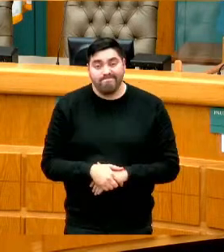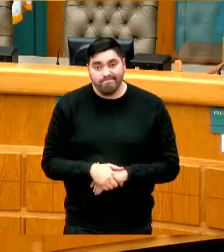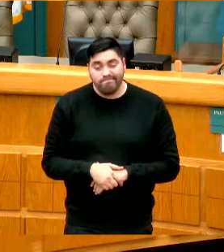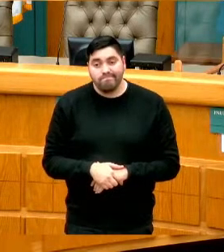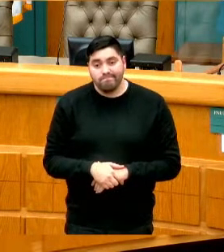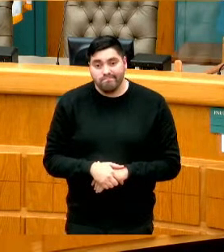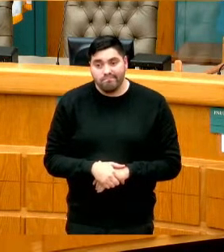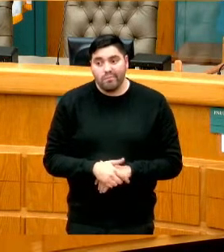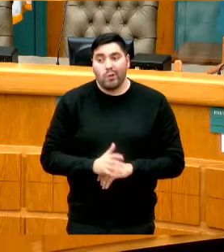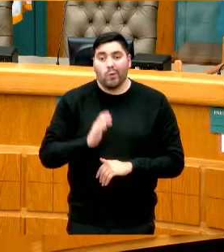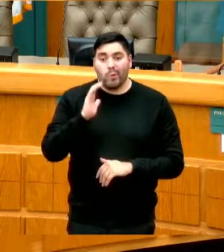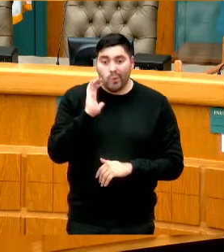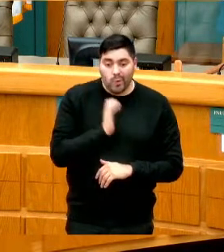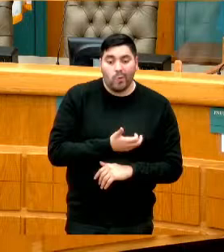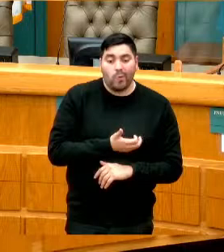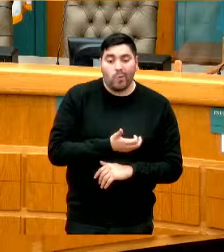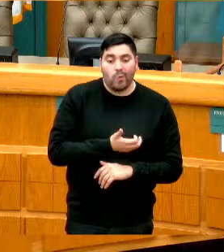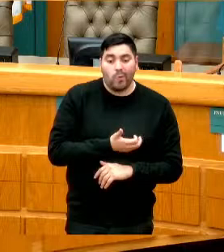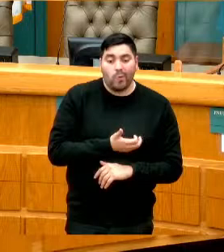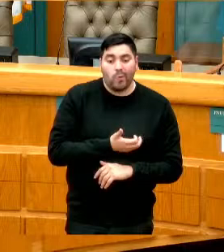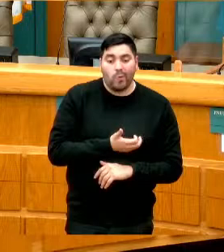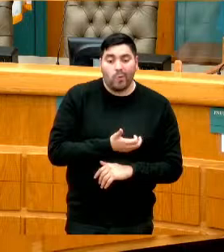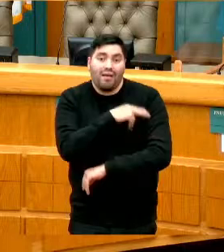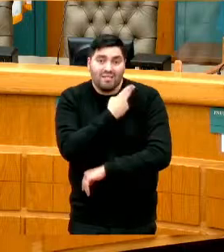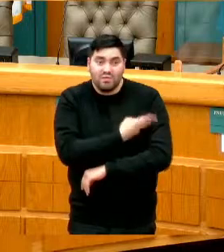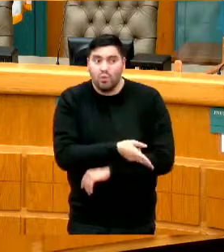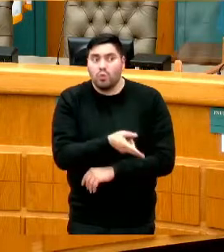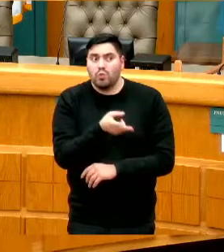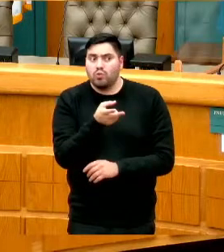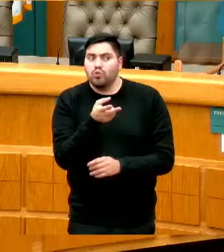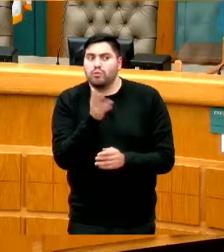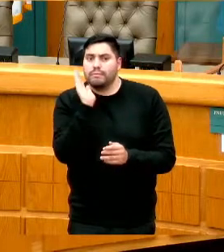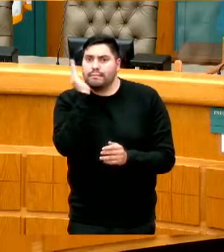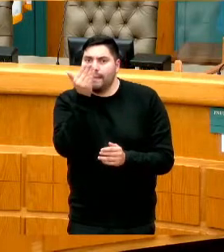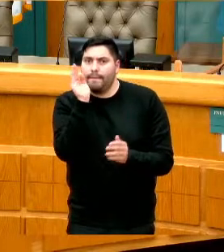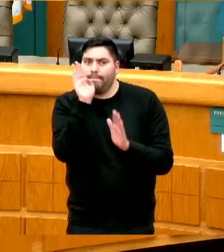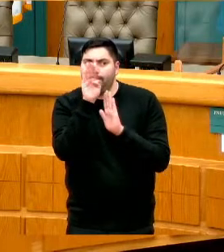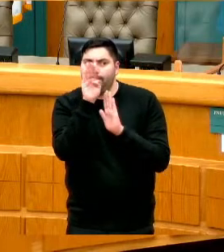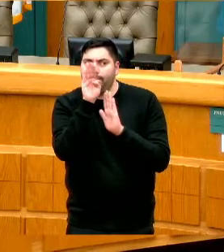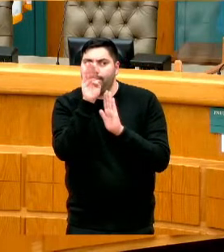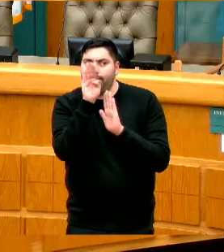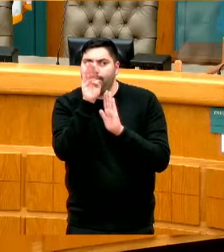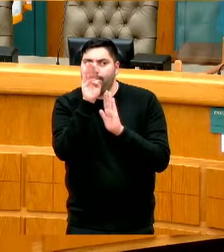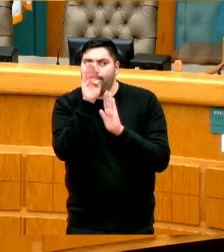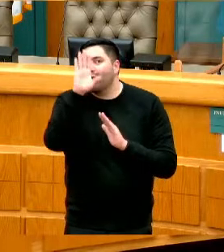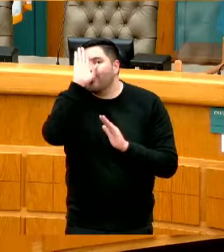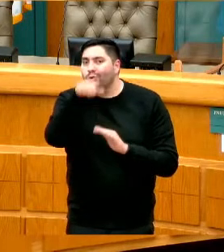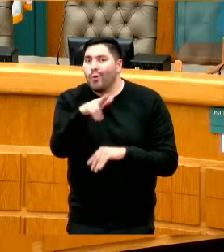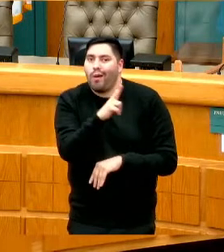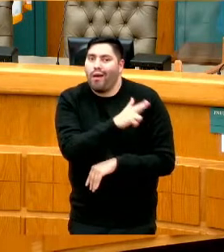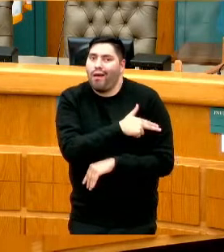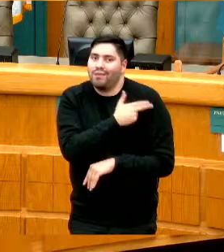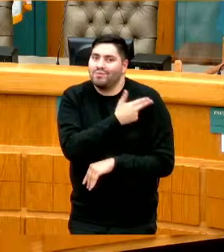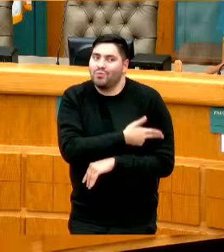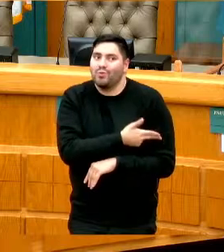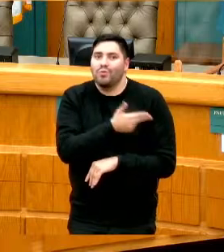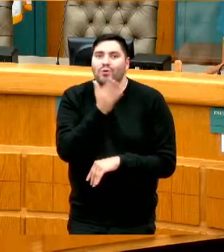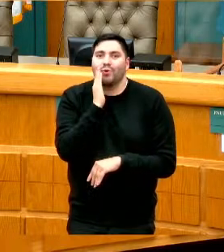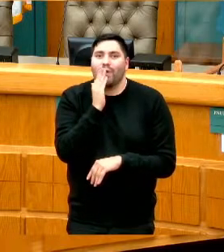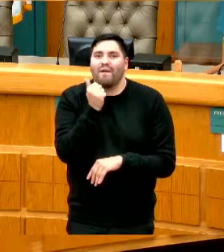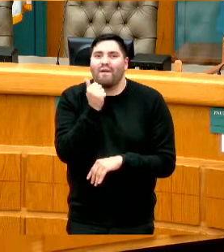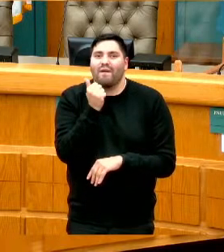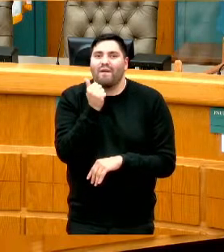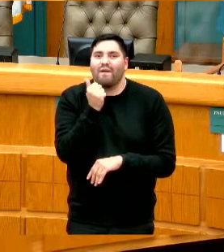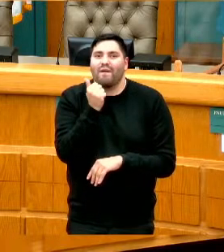Our hospitalizations, they seem to be coming down, but we all know that the hospitalizations lag after an